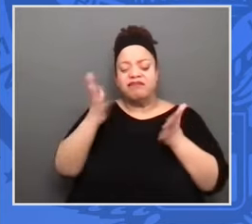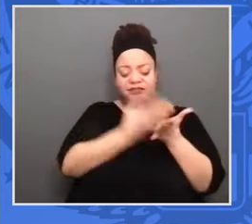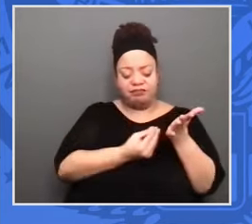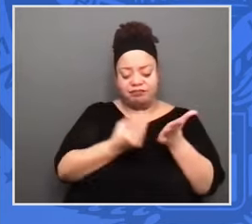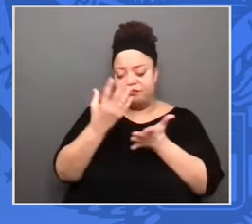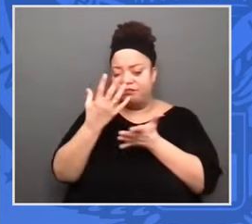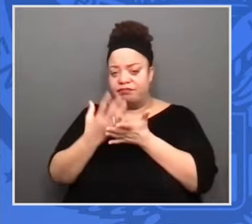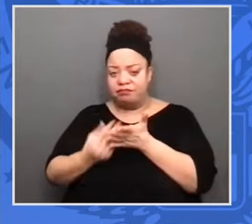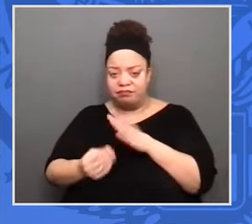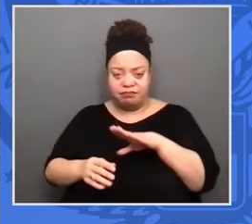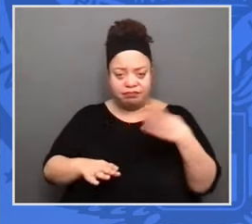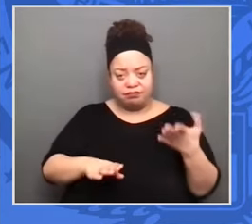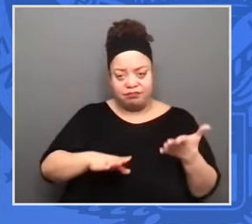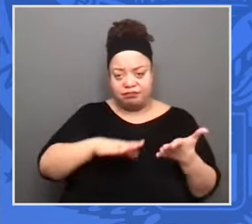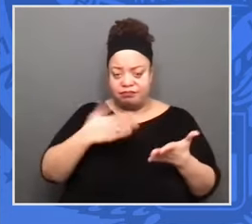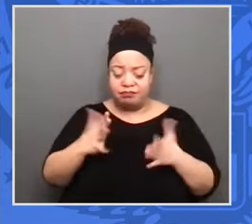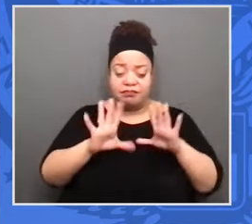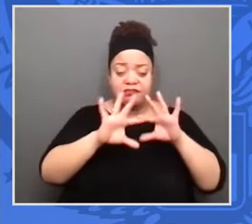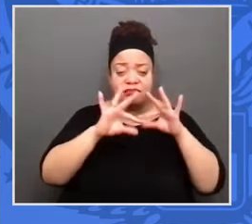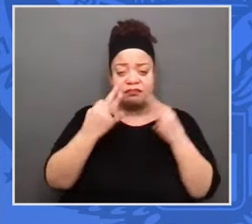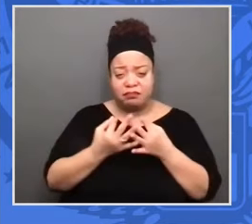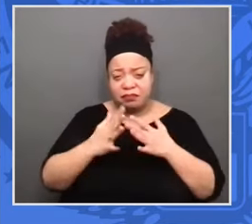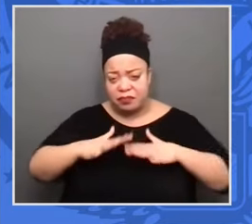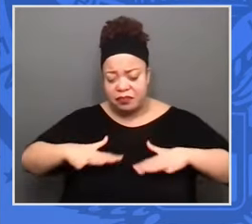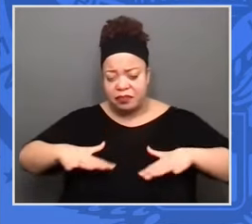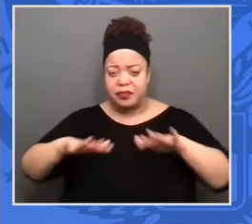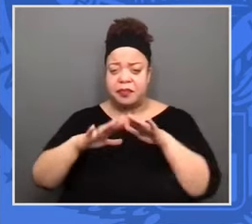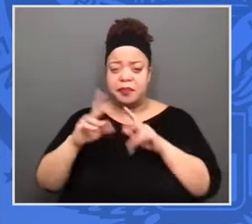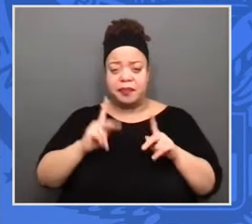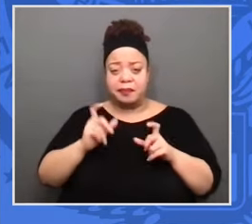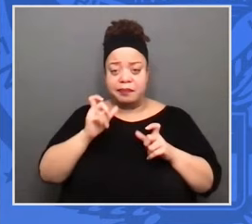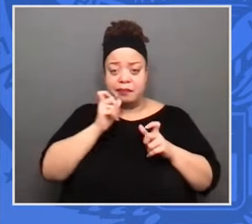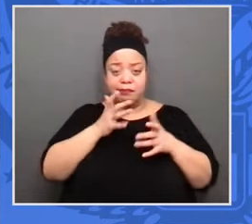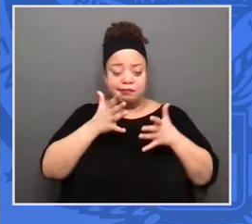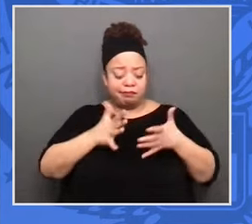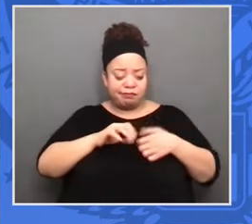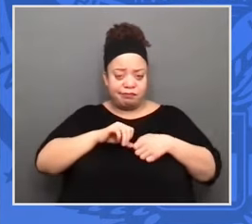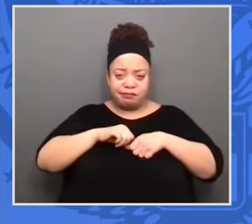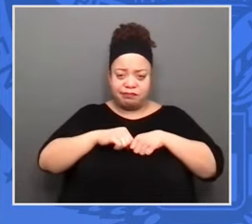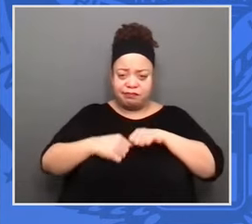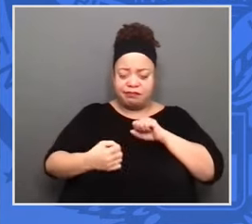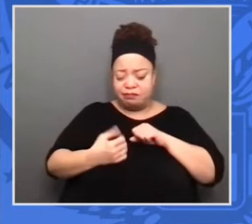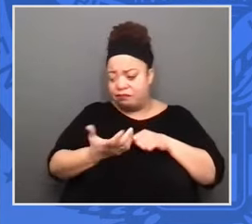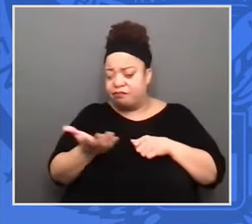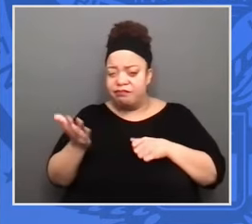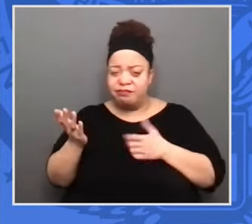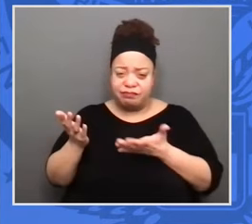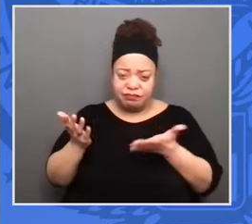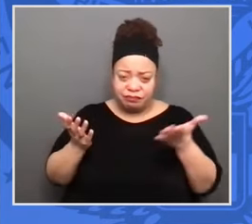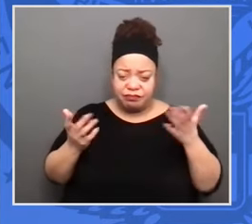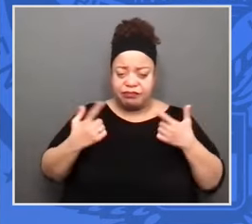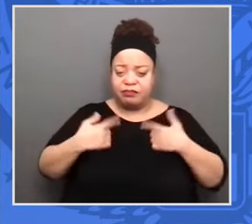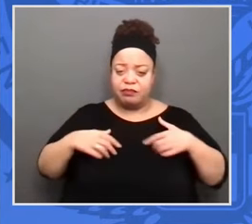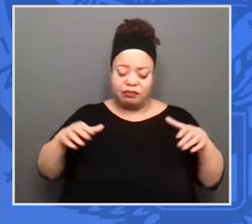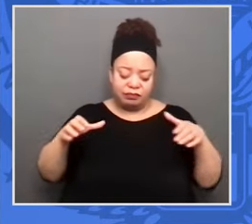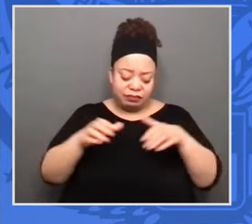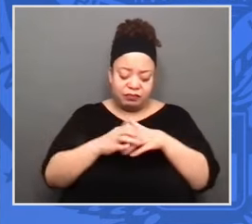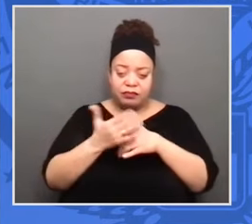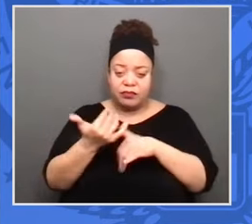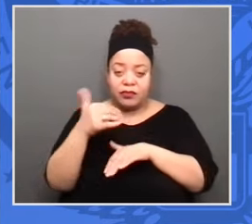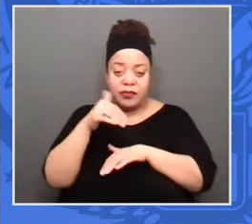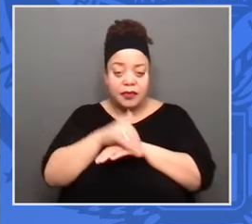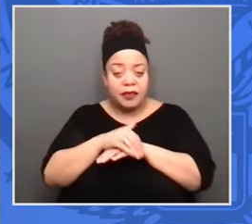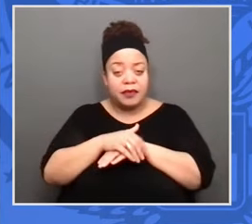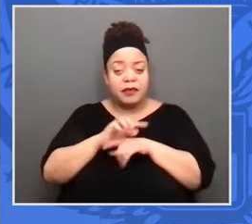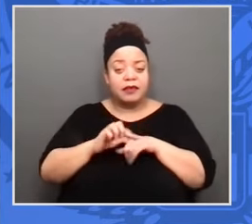they left behind. We gather tonight, a nation in mourning, to pay tribute to the lives we